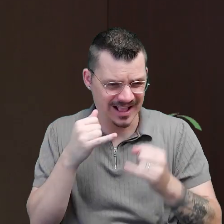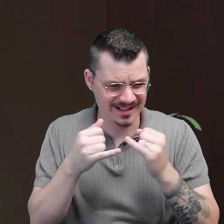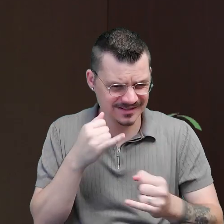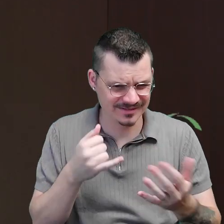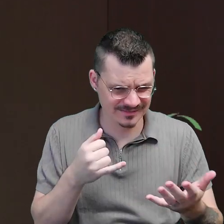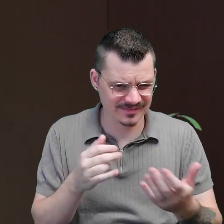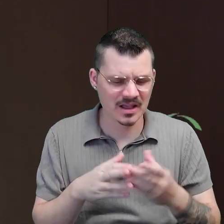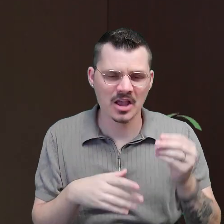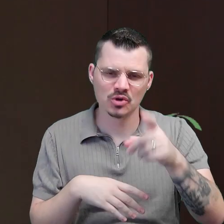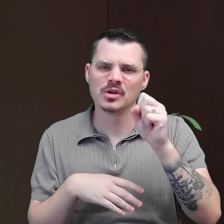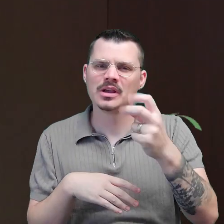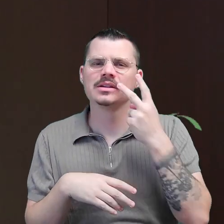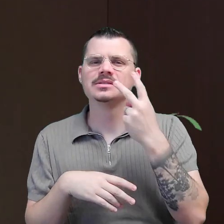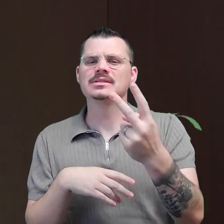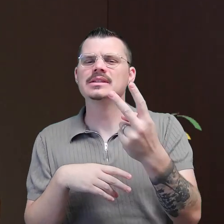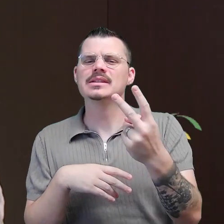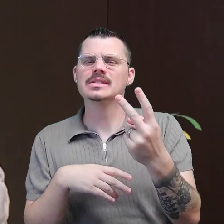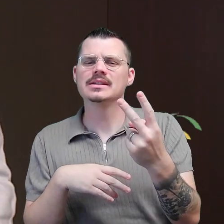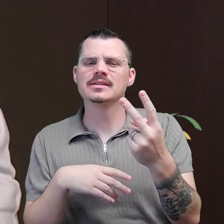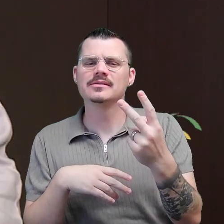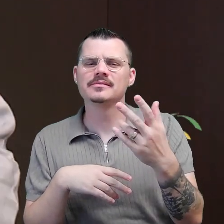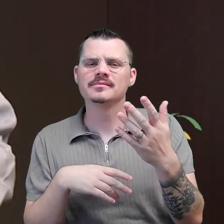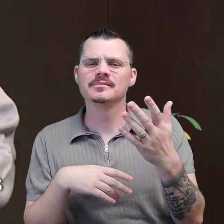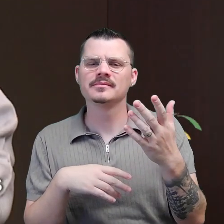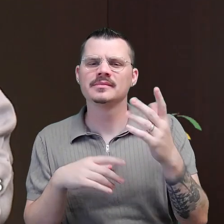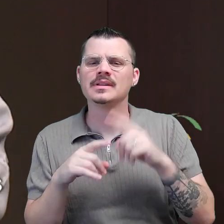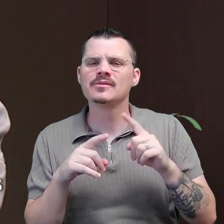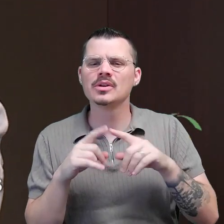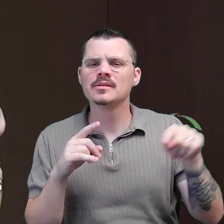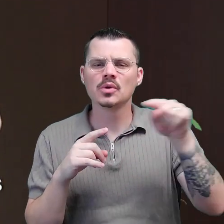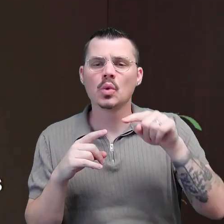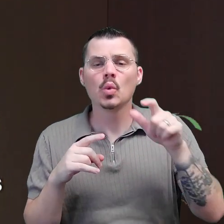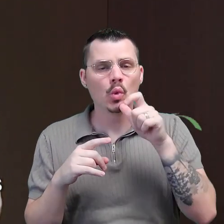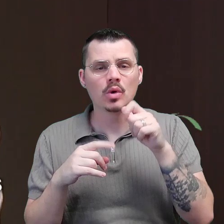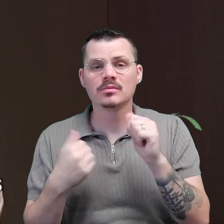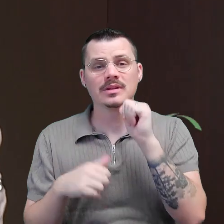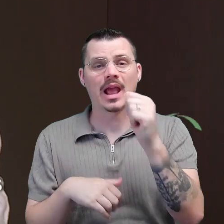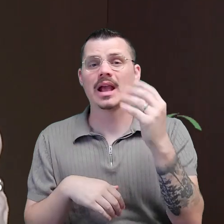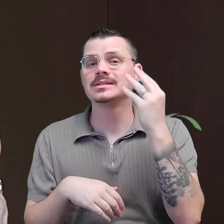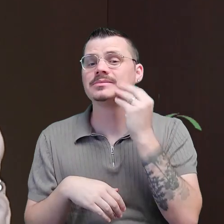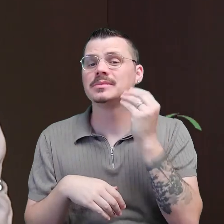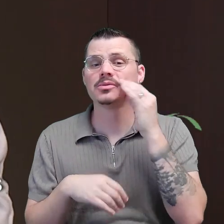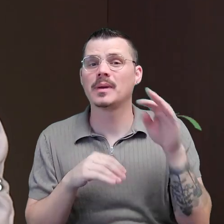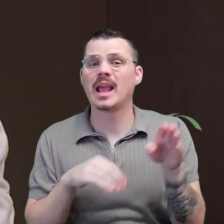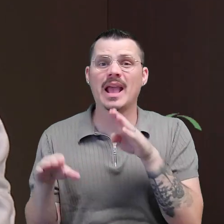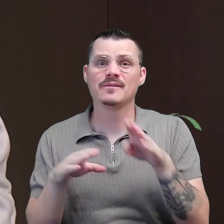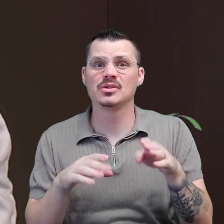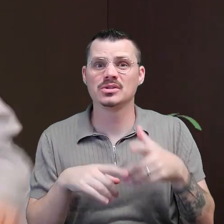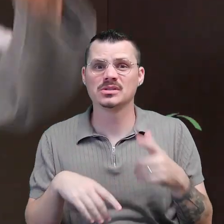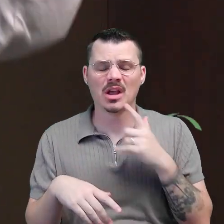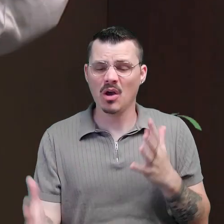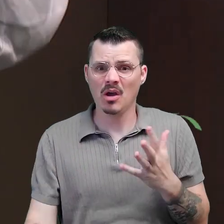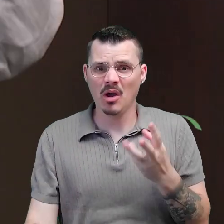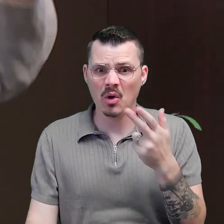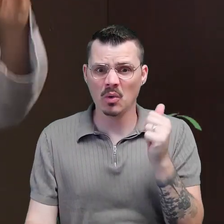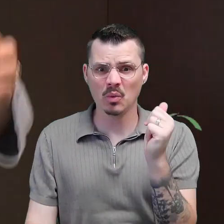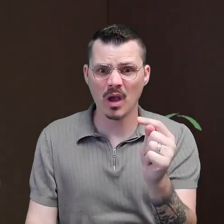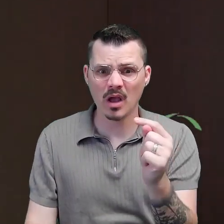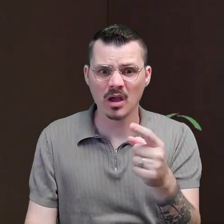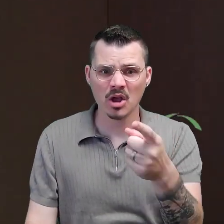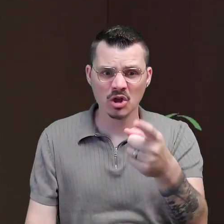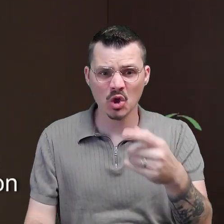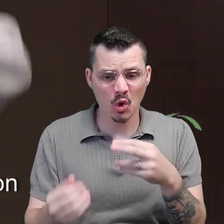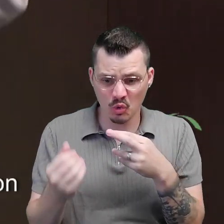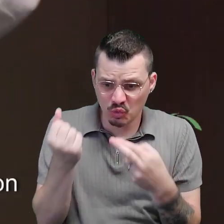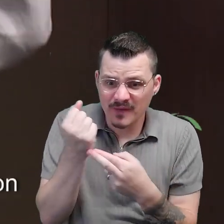it? And you can see a certain cadre of very inexperienced behaviorists going, "What?